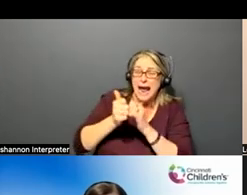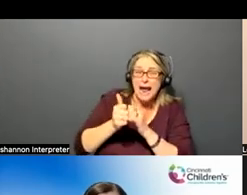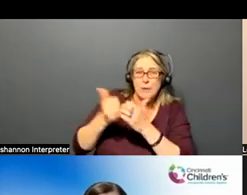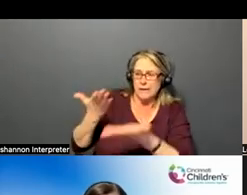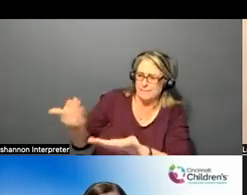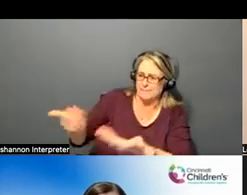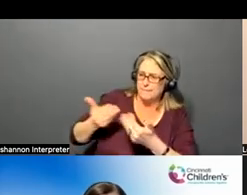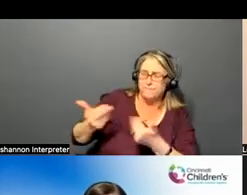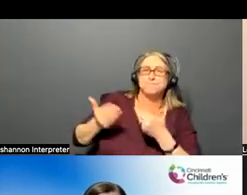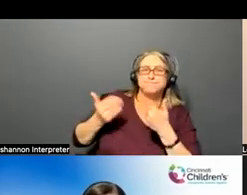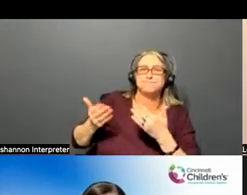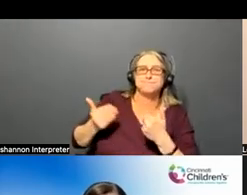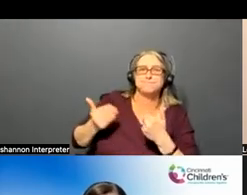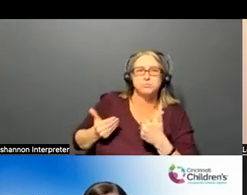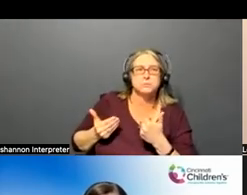to be